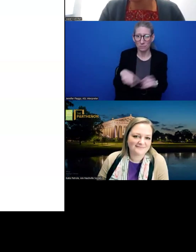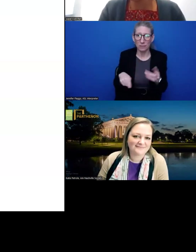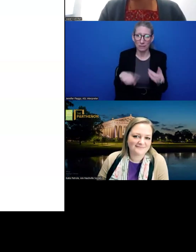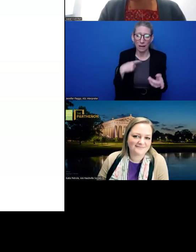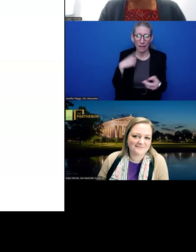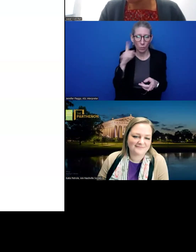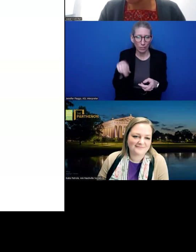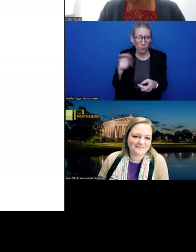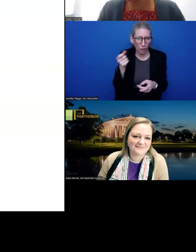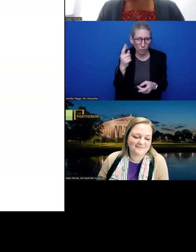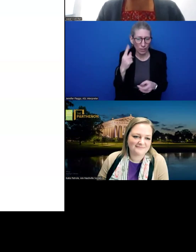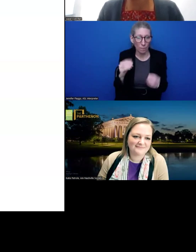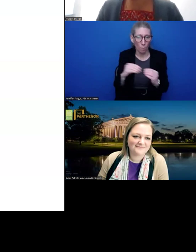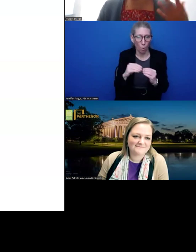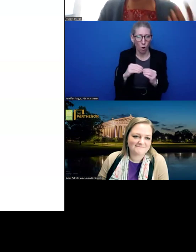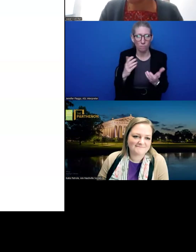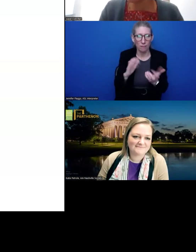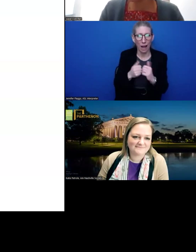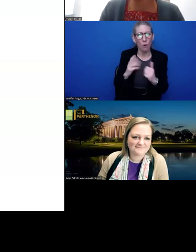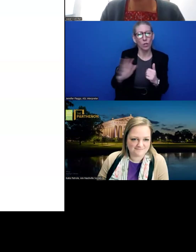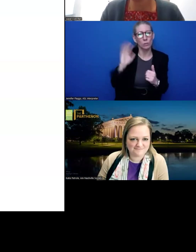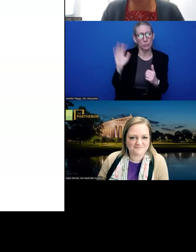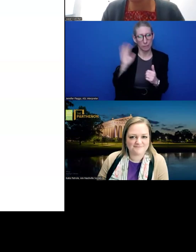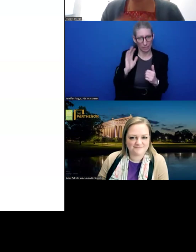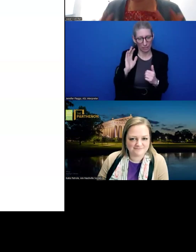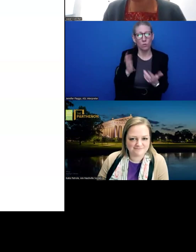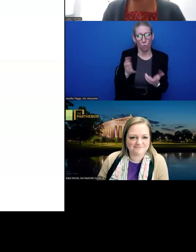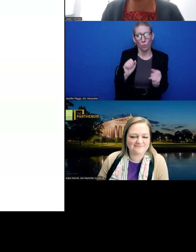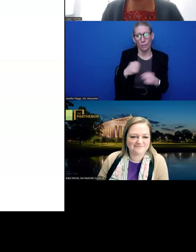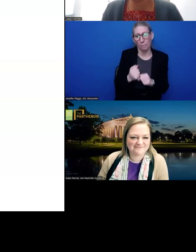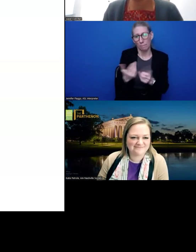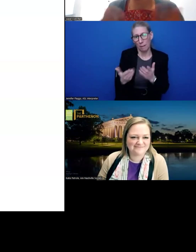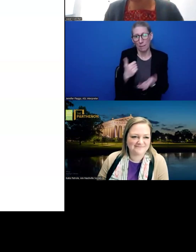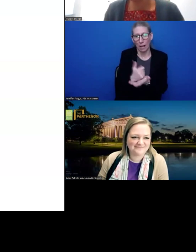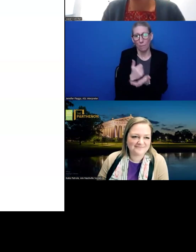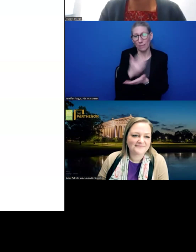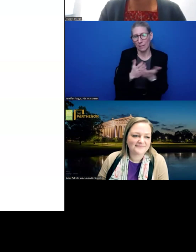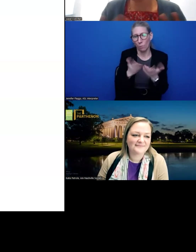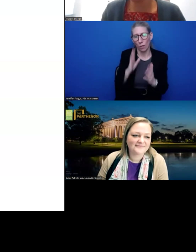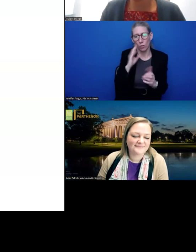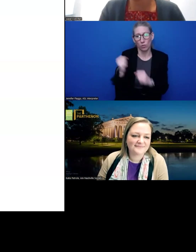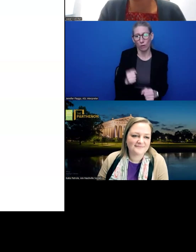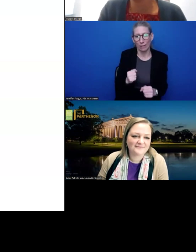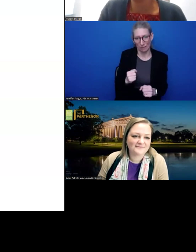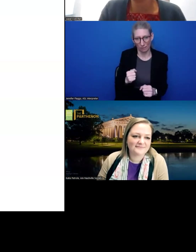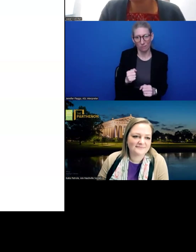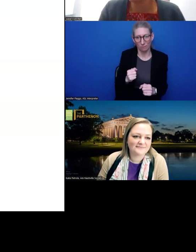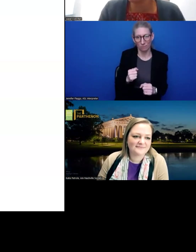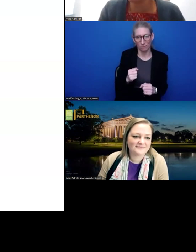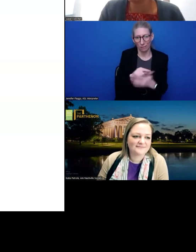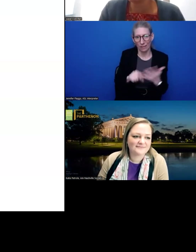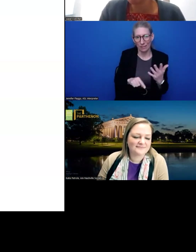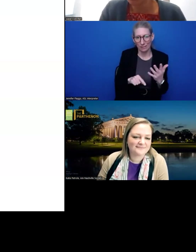to understand more how it was in the past in order to maybe help in some way to strengthen these